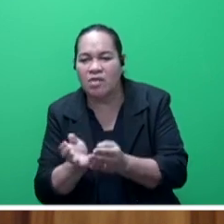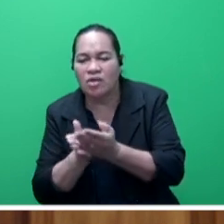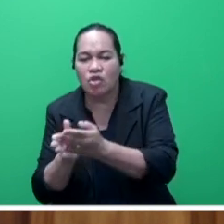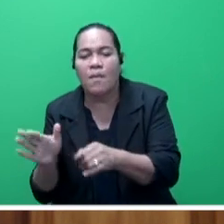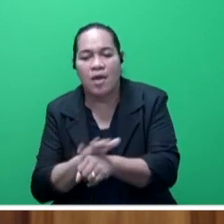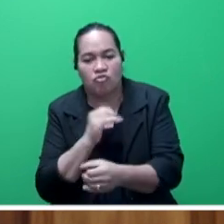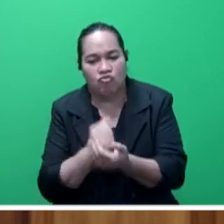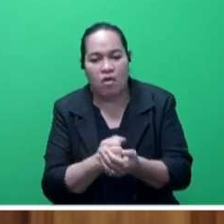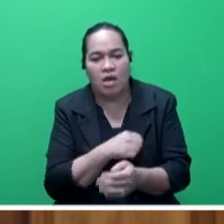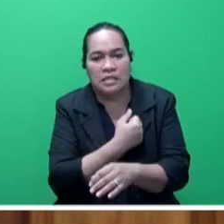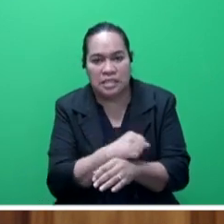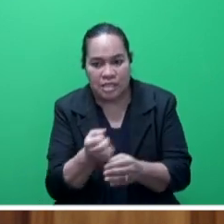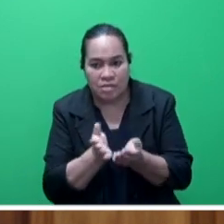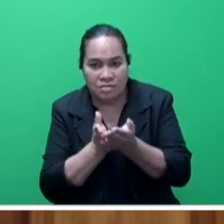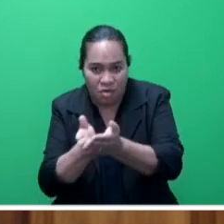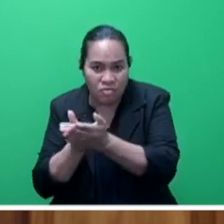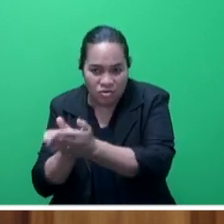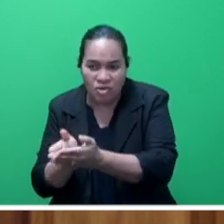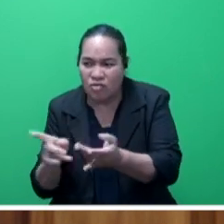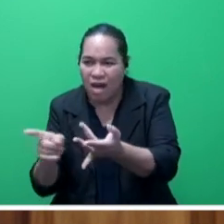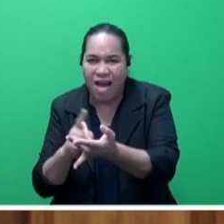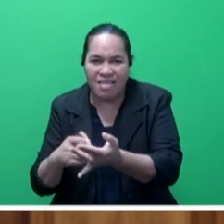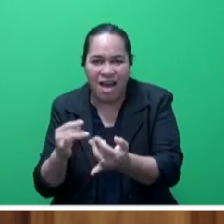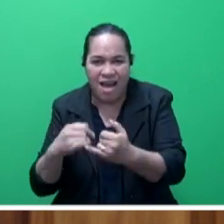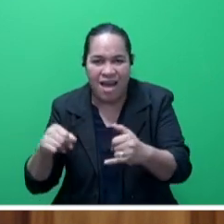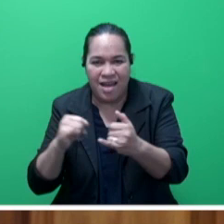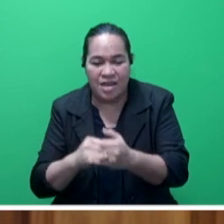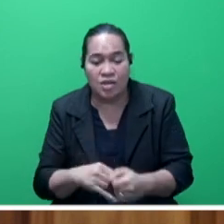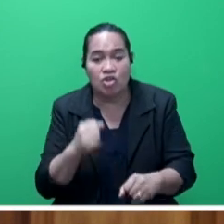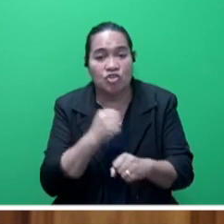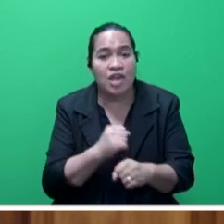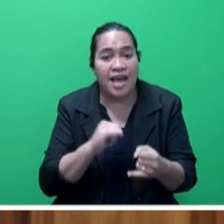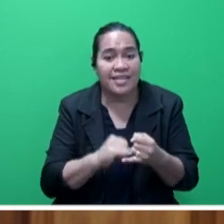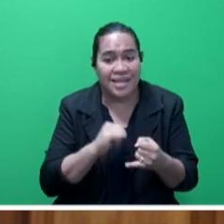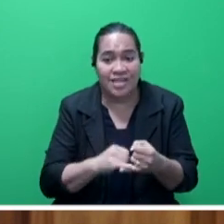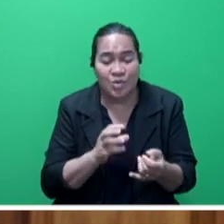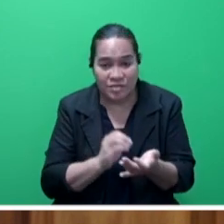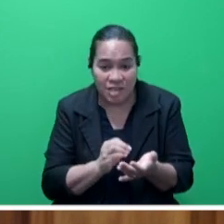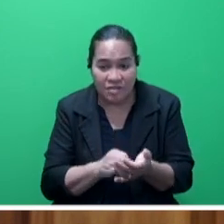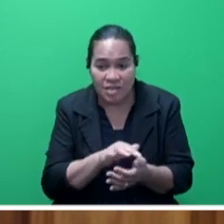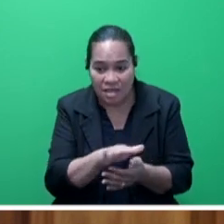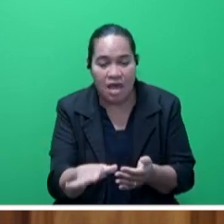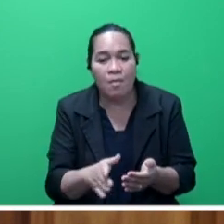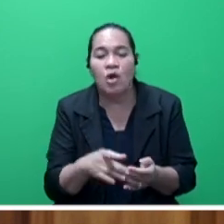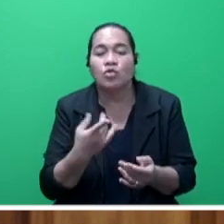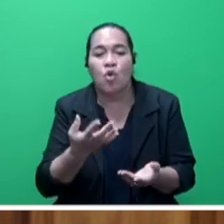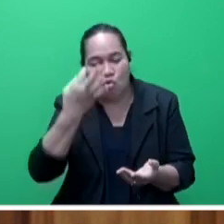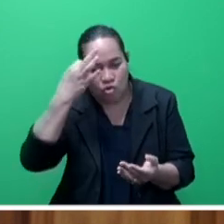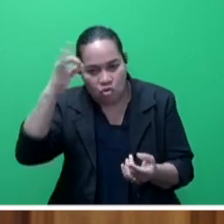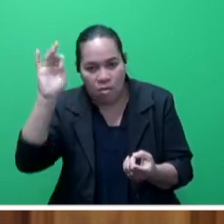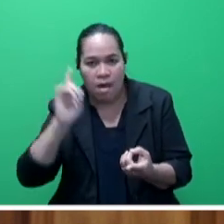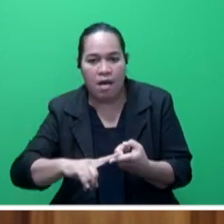services are provided on a regular basis. With respect to GSS, which recently services we've also been provided to Rotuma, which